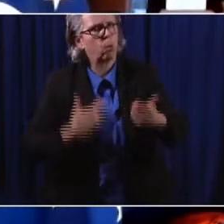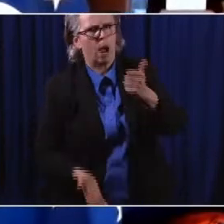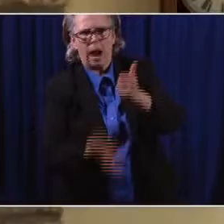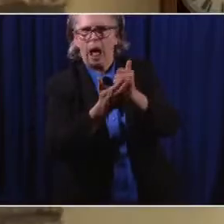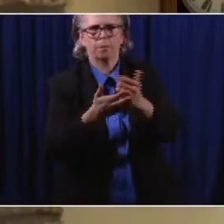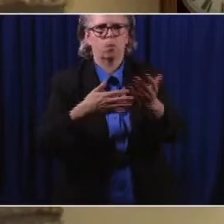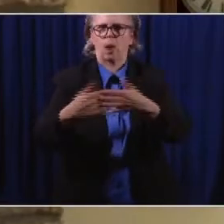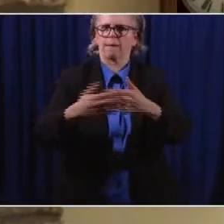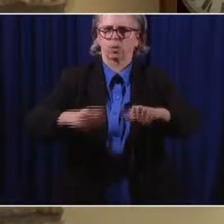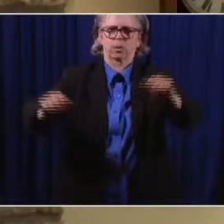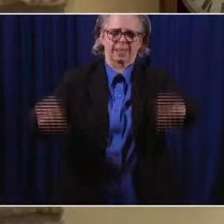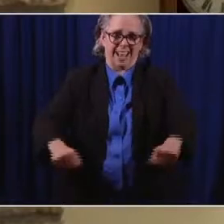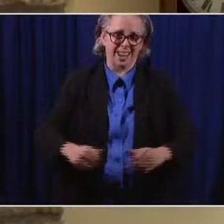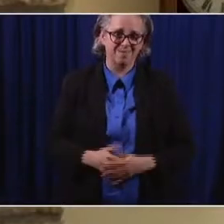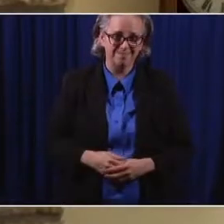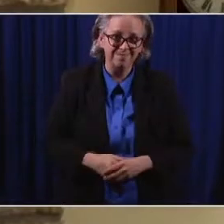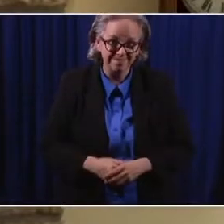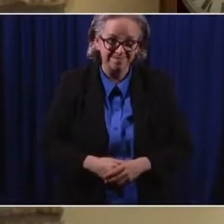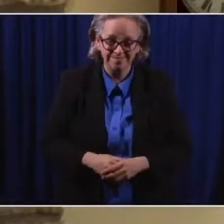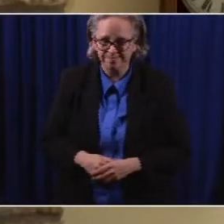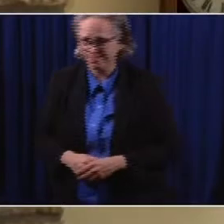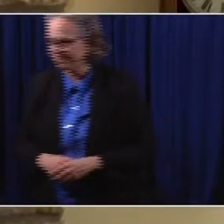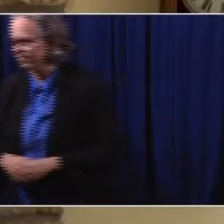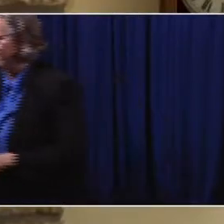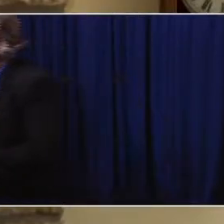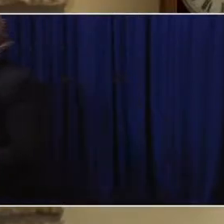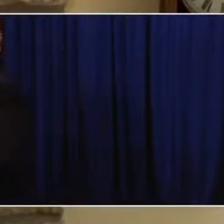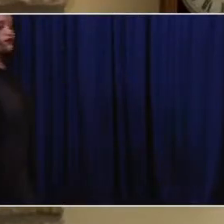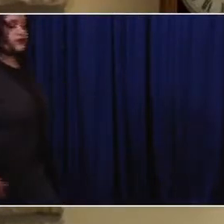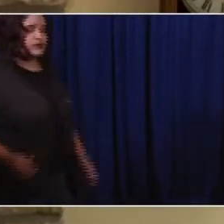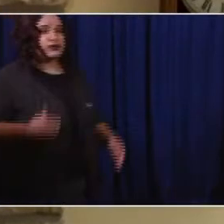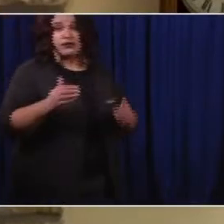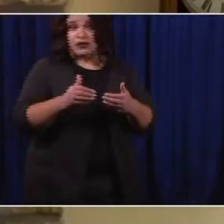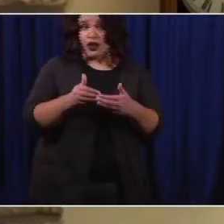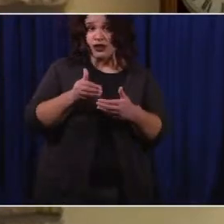Next question is from Alex Ebert at Bloomberg.